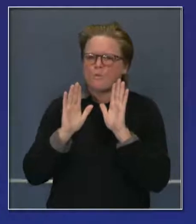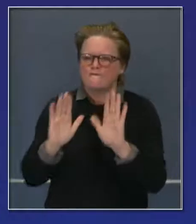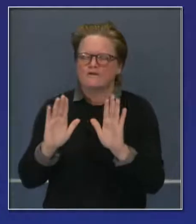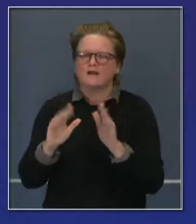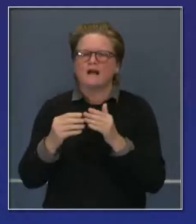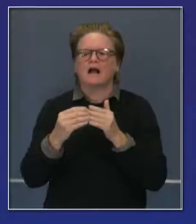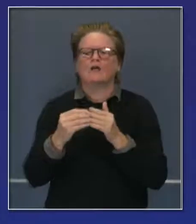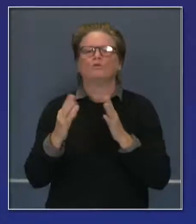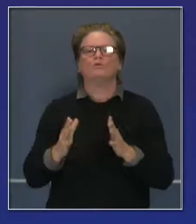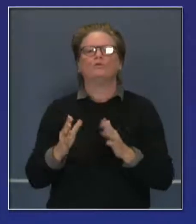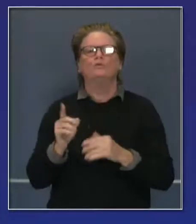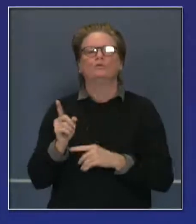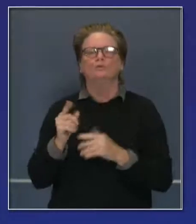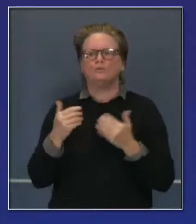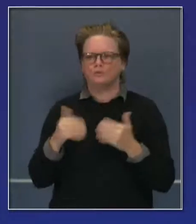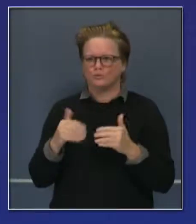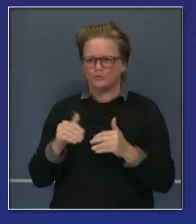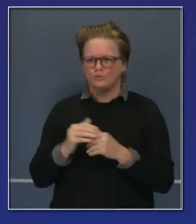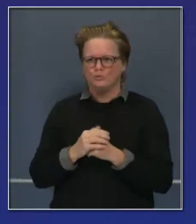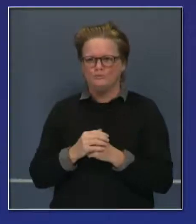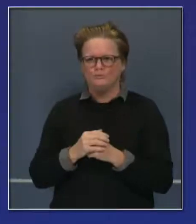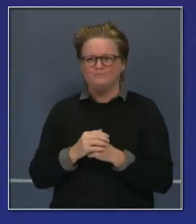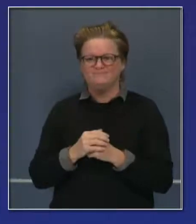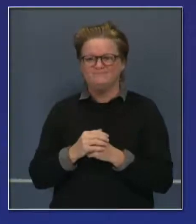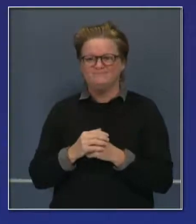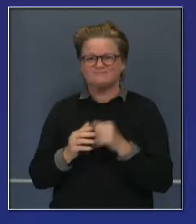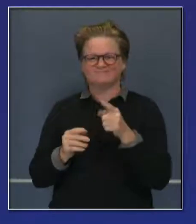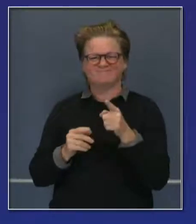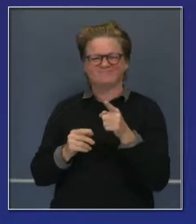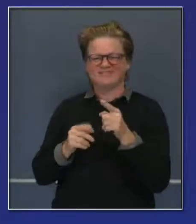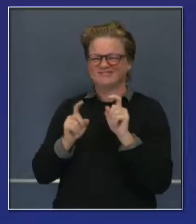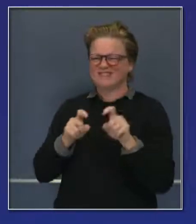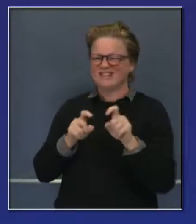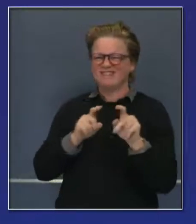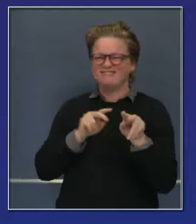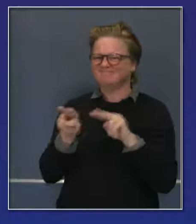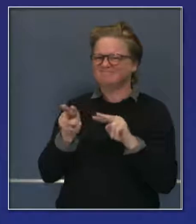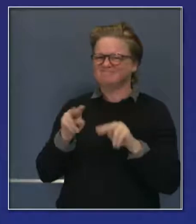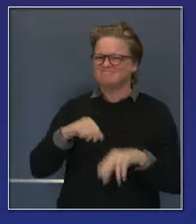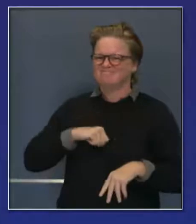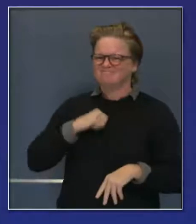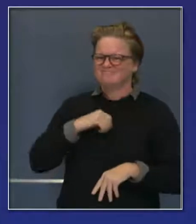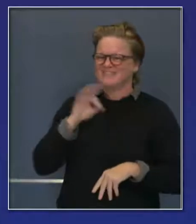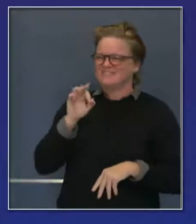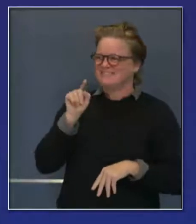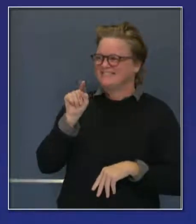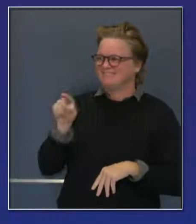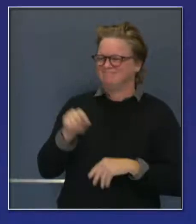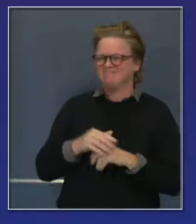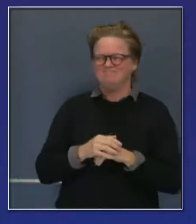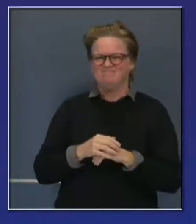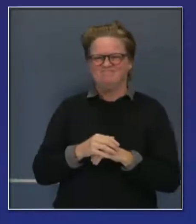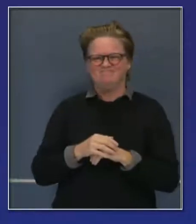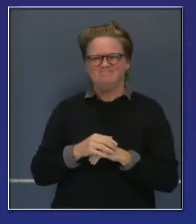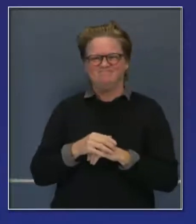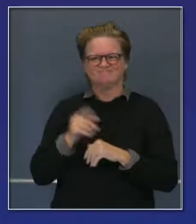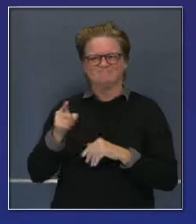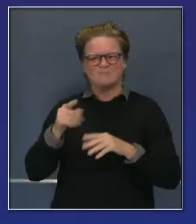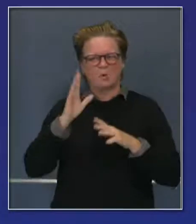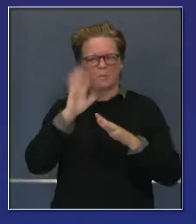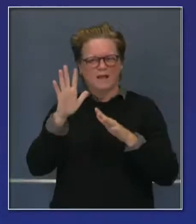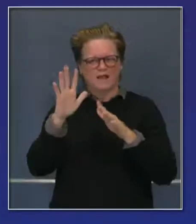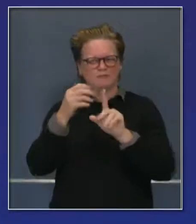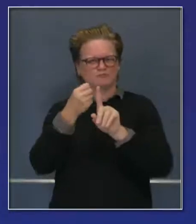be equally proud of his leadership, but I'll let him speak for himself and give you a little overview since he started and his history with